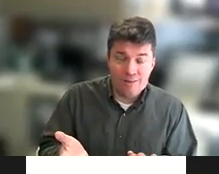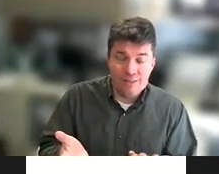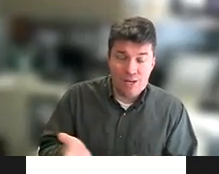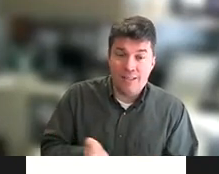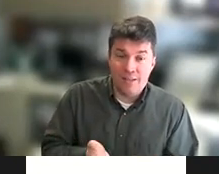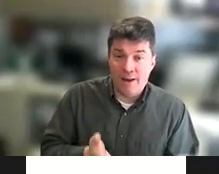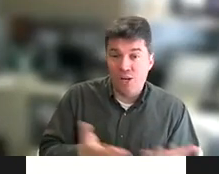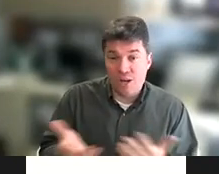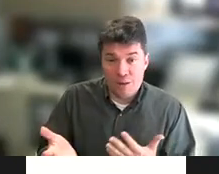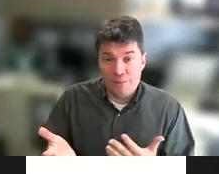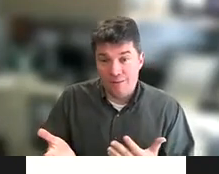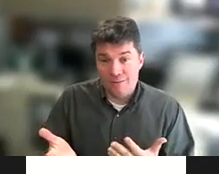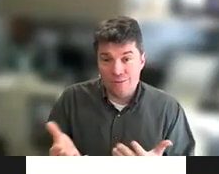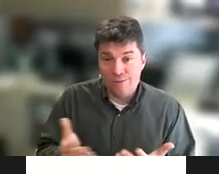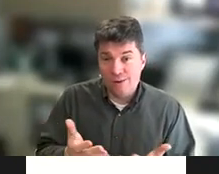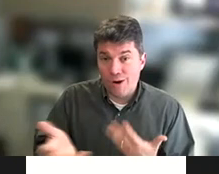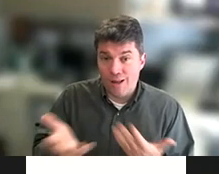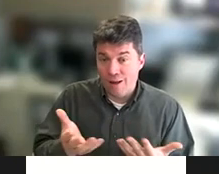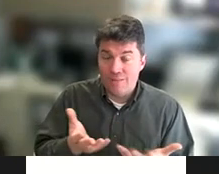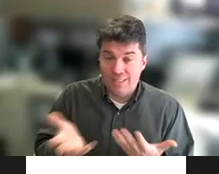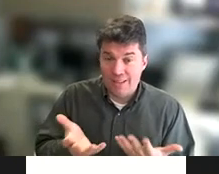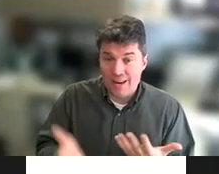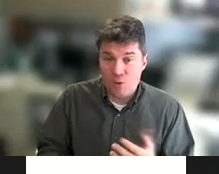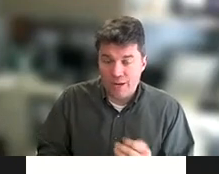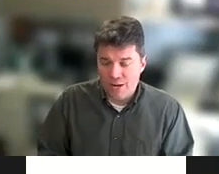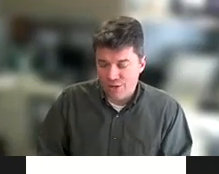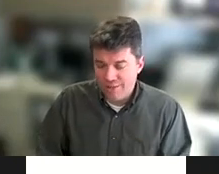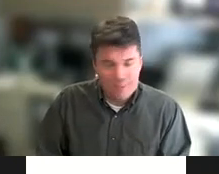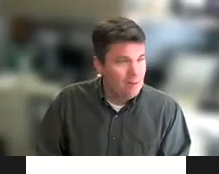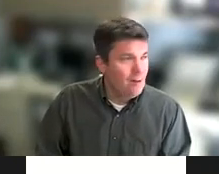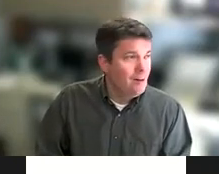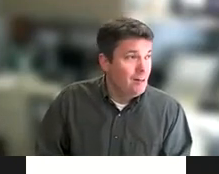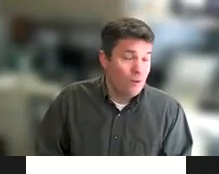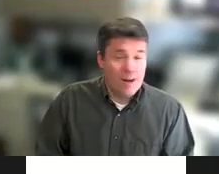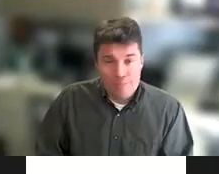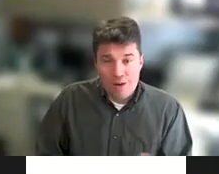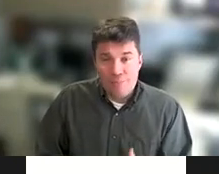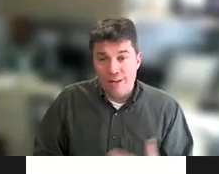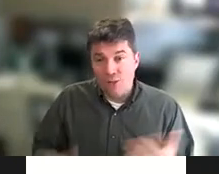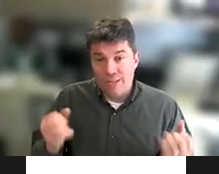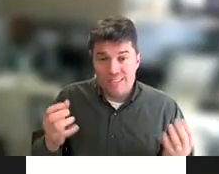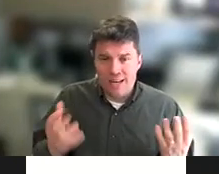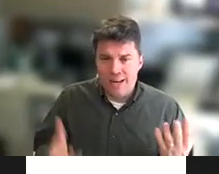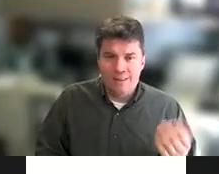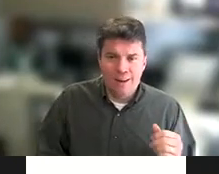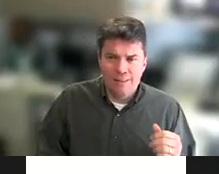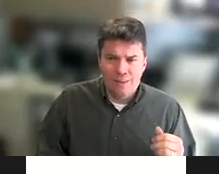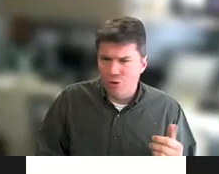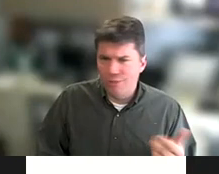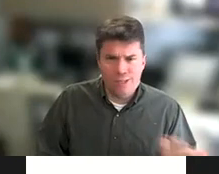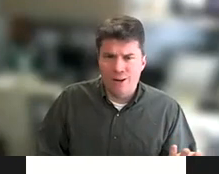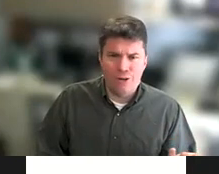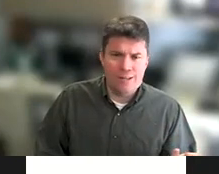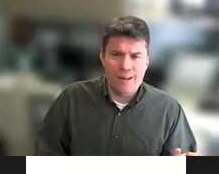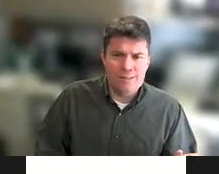and she asked if I could come up and try to help facilitate communication. So I came up and I started to sign,